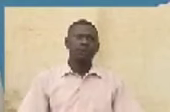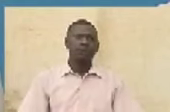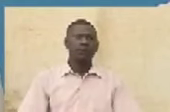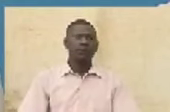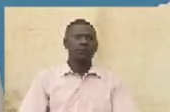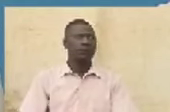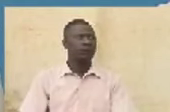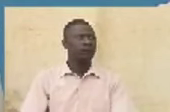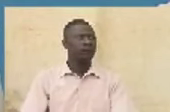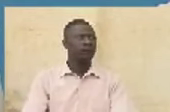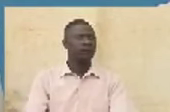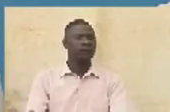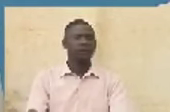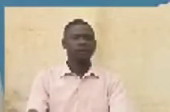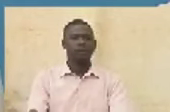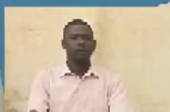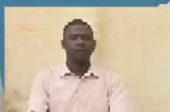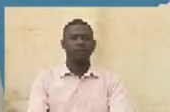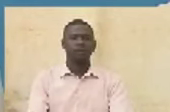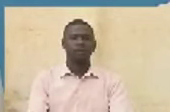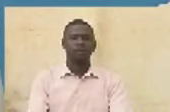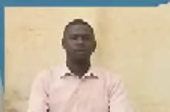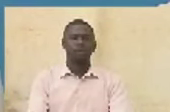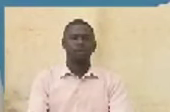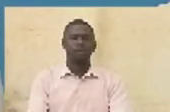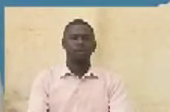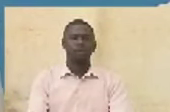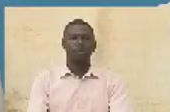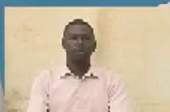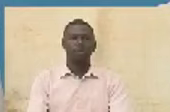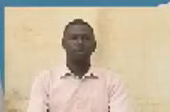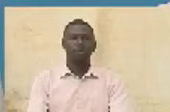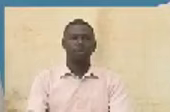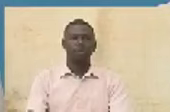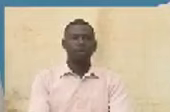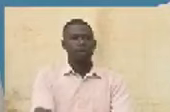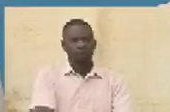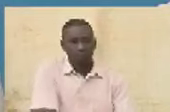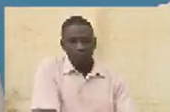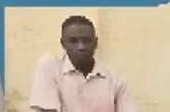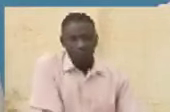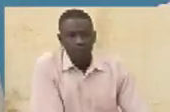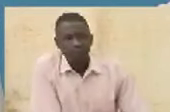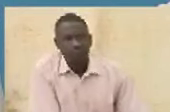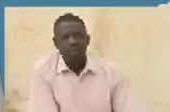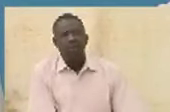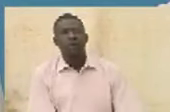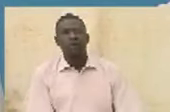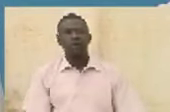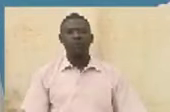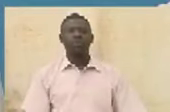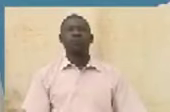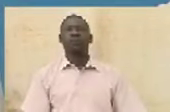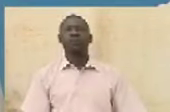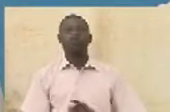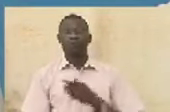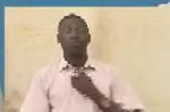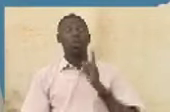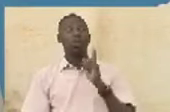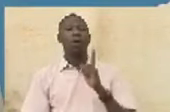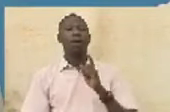ke ba do bi gedo, ke wala mo dide. We have one itata o kambara ala bumol to o balanta ko ka fintina. One of